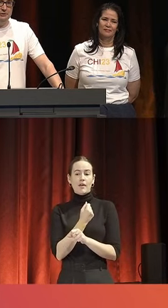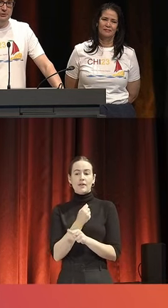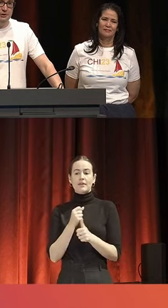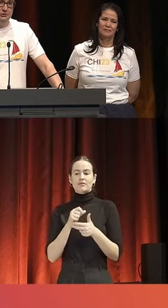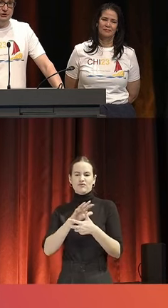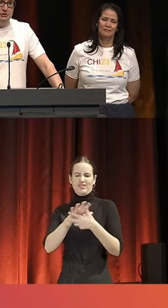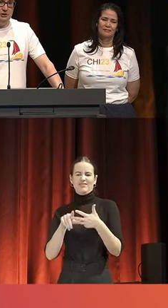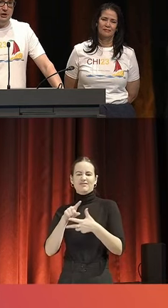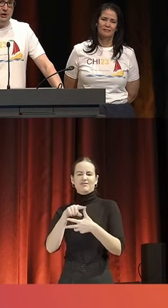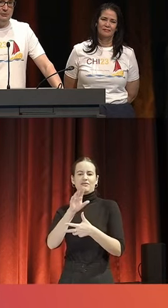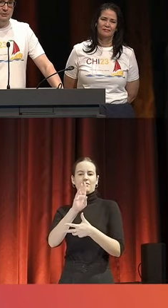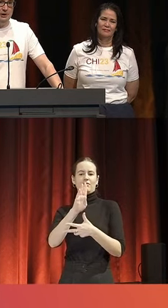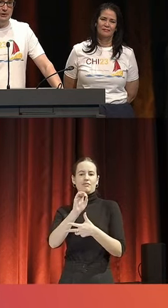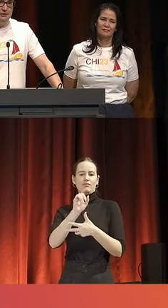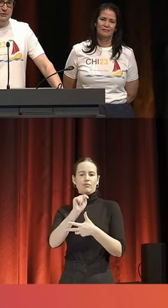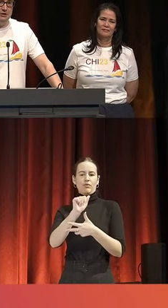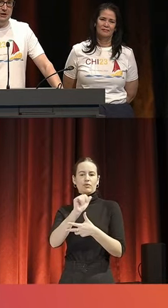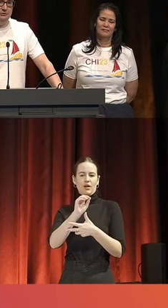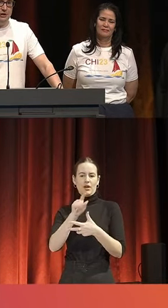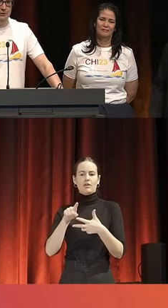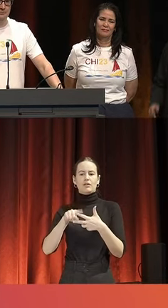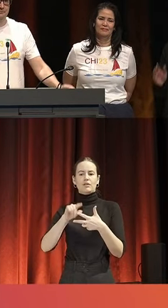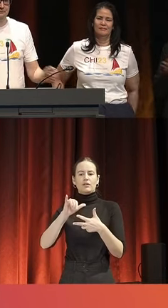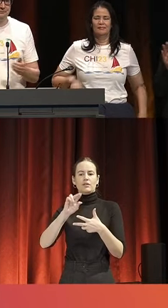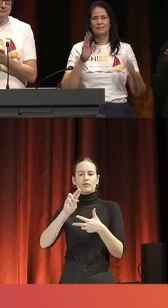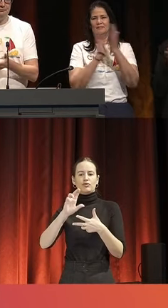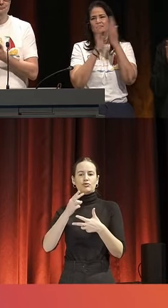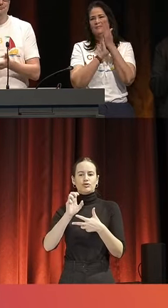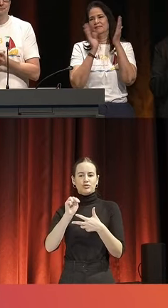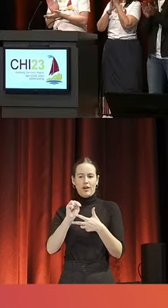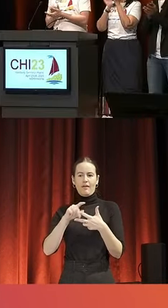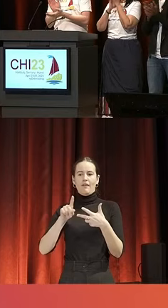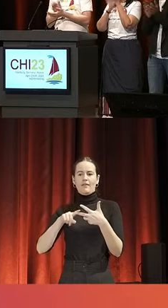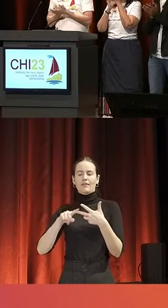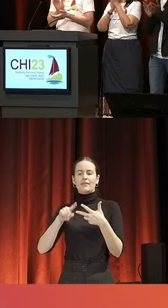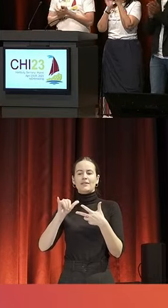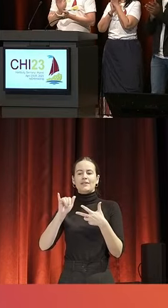Zhang, Xishan Hao, and Yilan Tao.